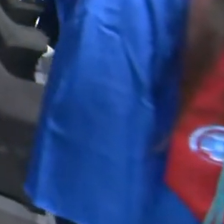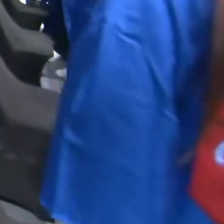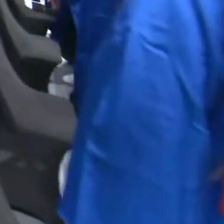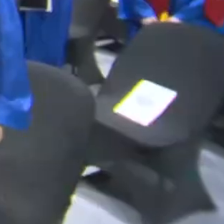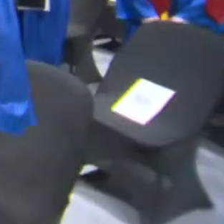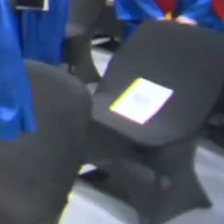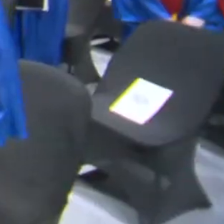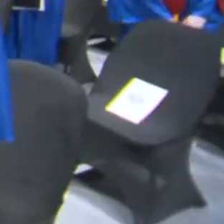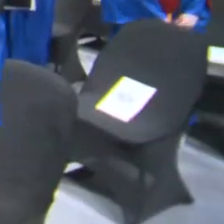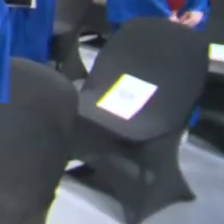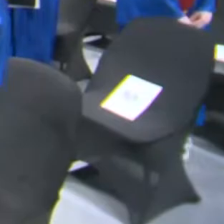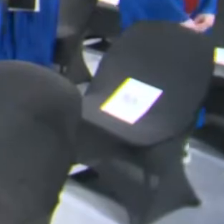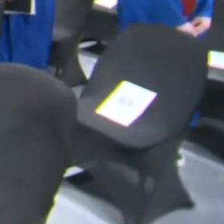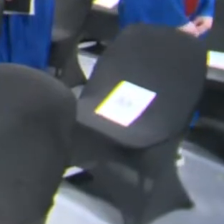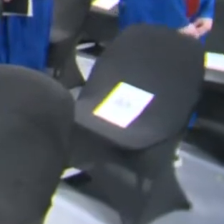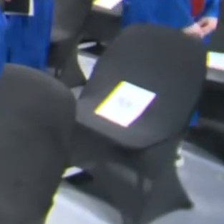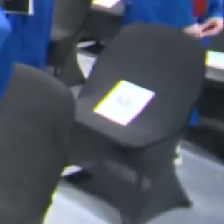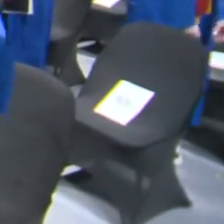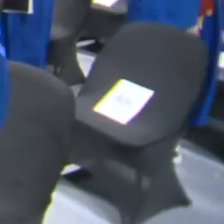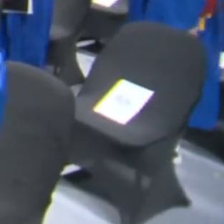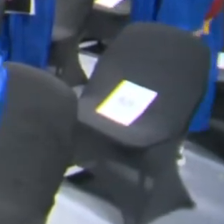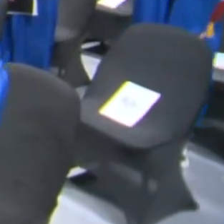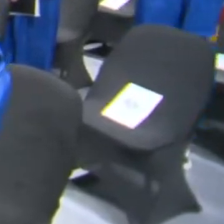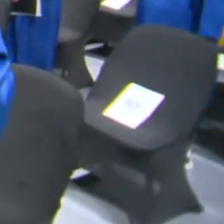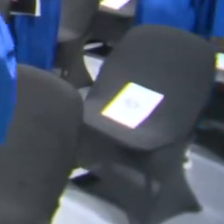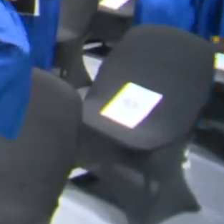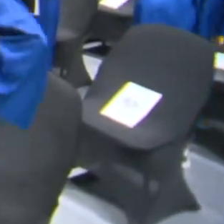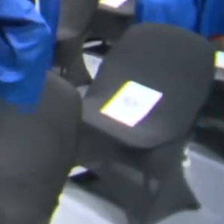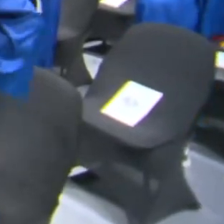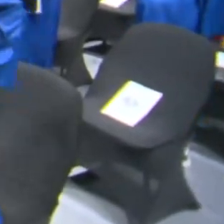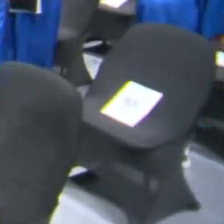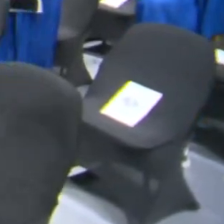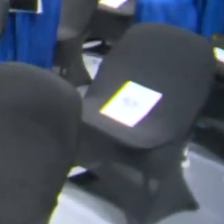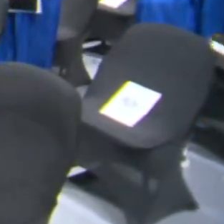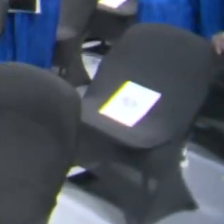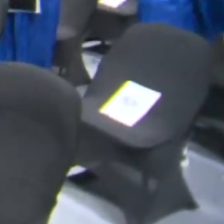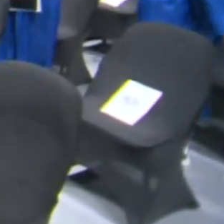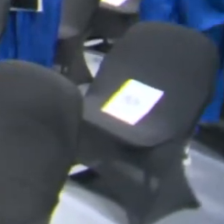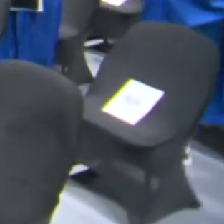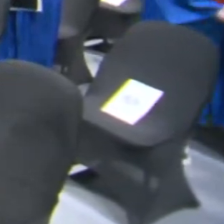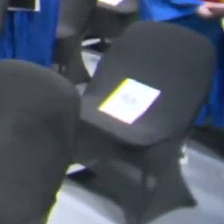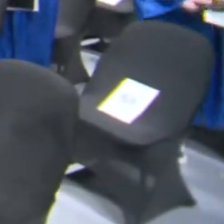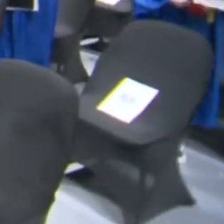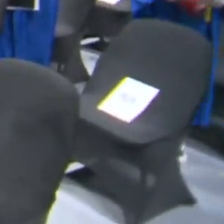This time, auto marshals, please lead the seniors to the auxiliary gym.